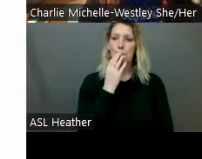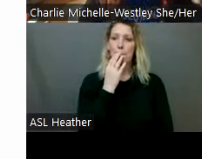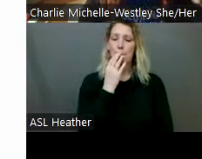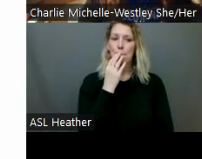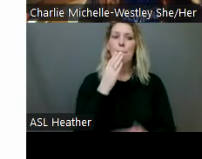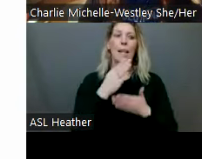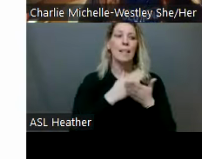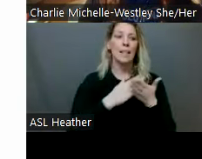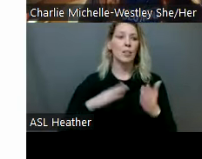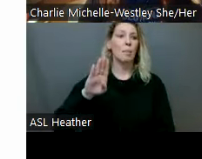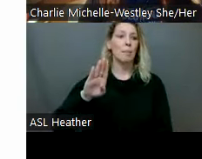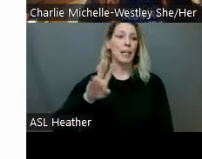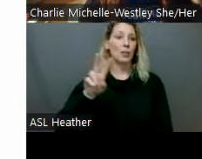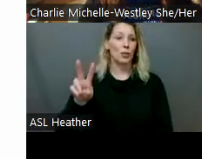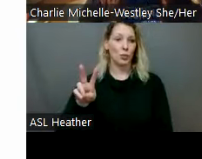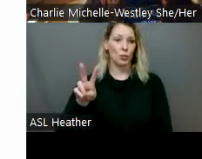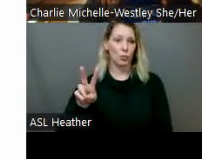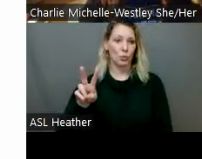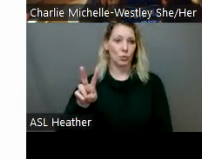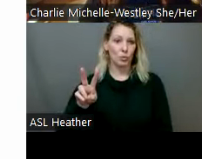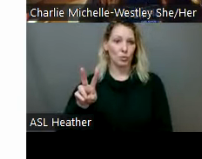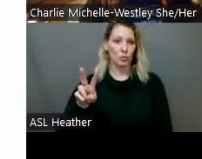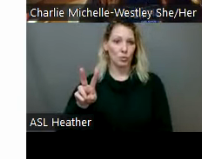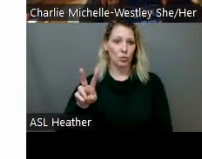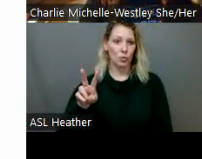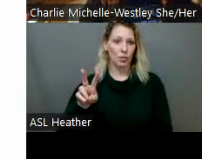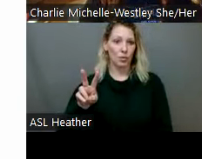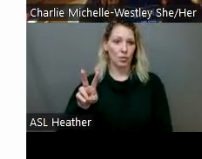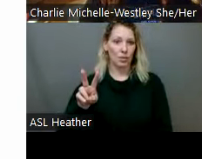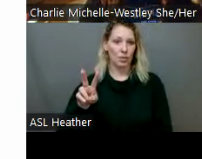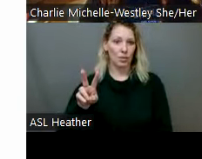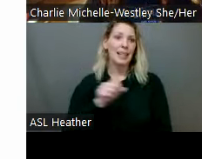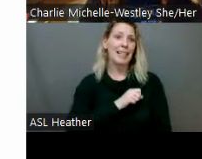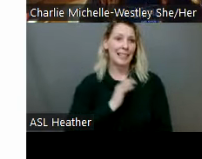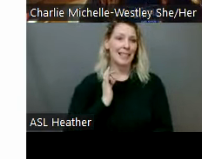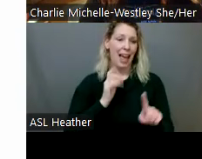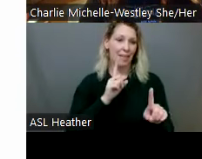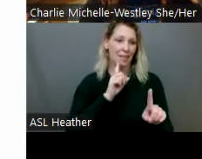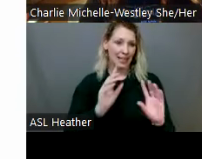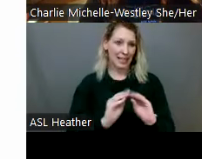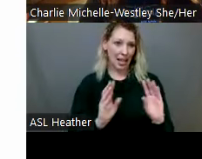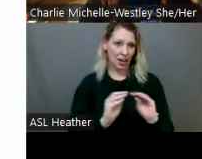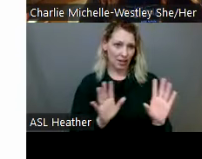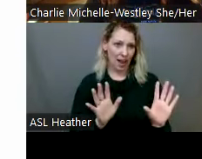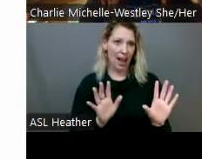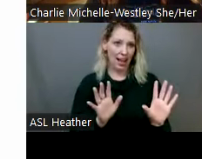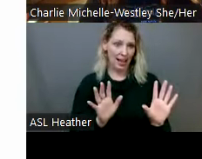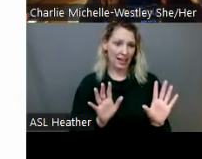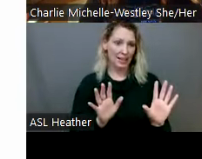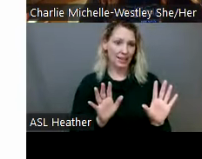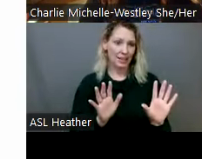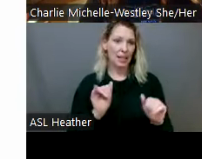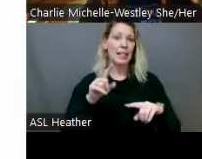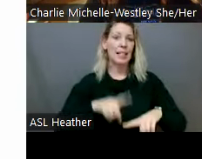section B2, staff are clarifying. The board can recommend suspending an officer